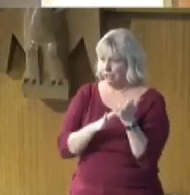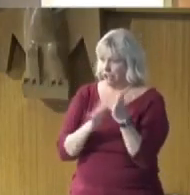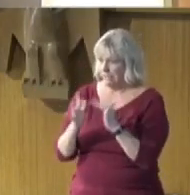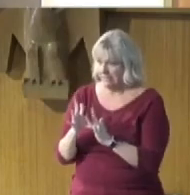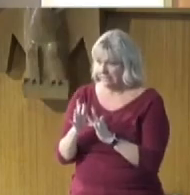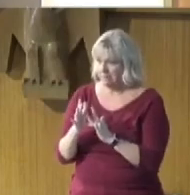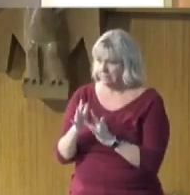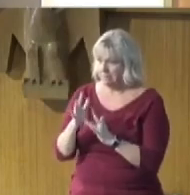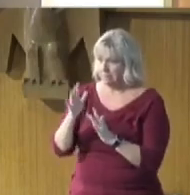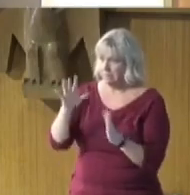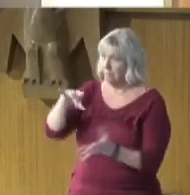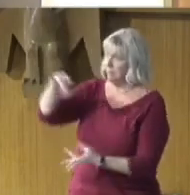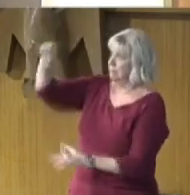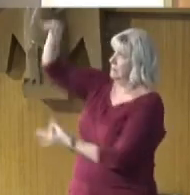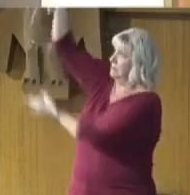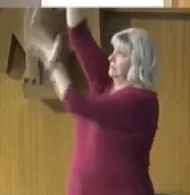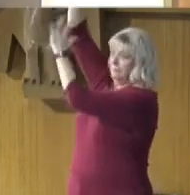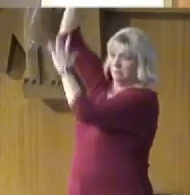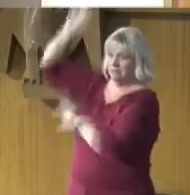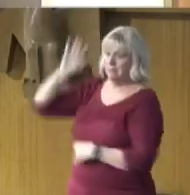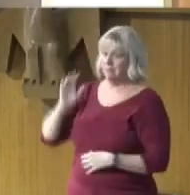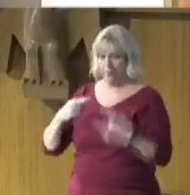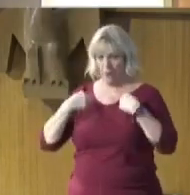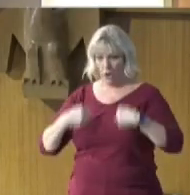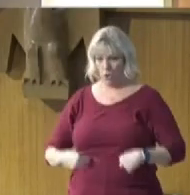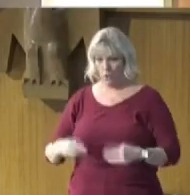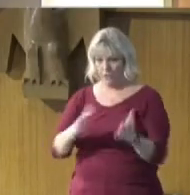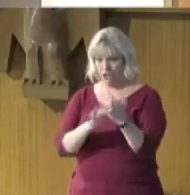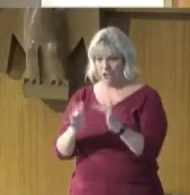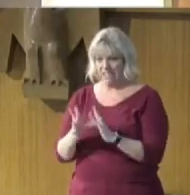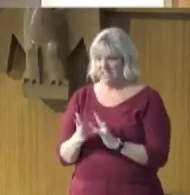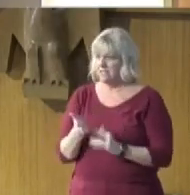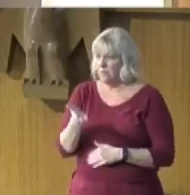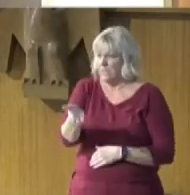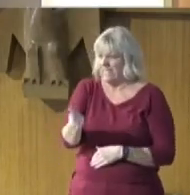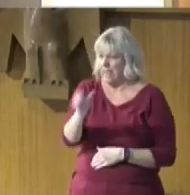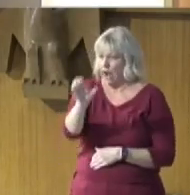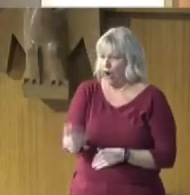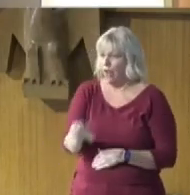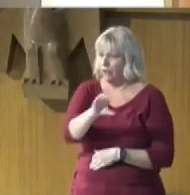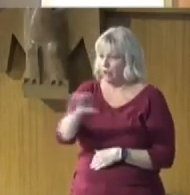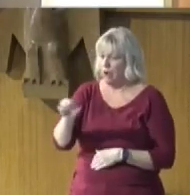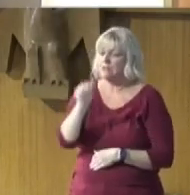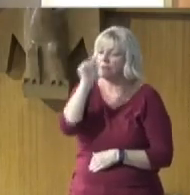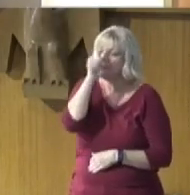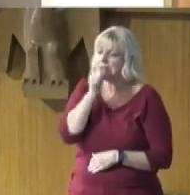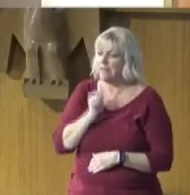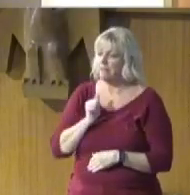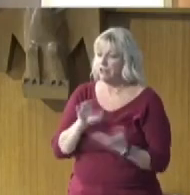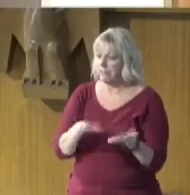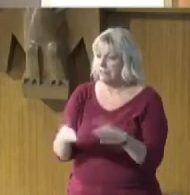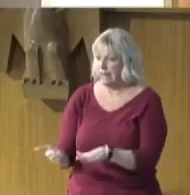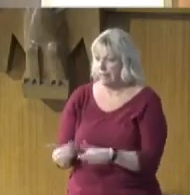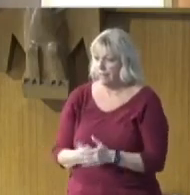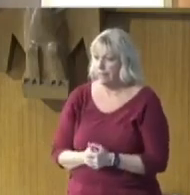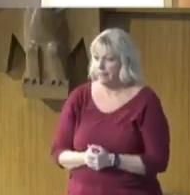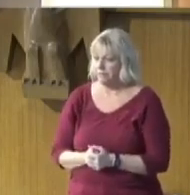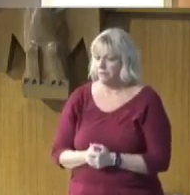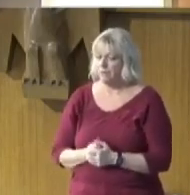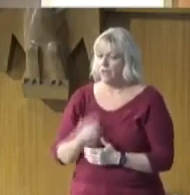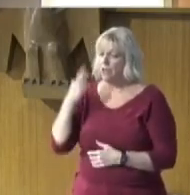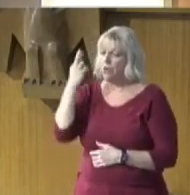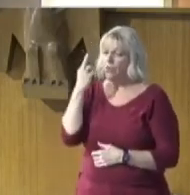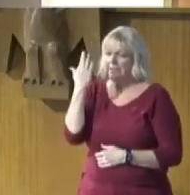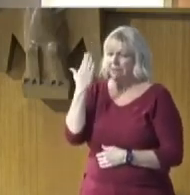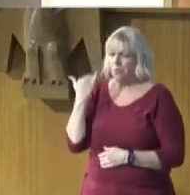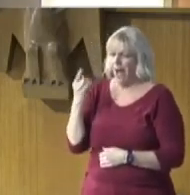into heaven while the human Jesus returned on the cross and suffered a terrible death. The reason Gnostics believe